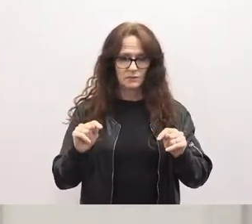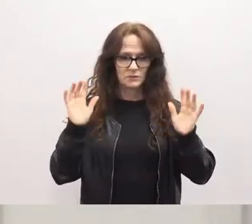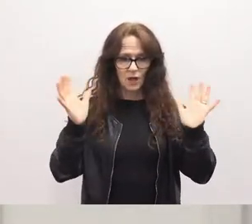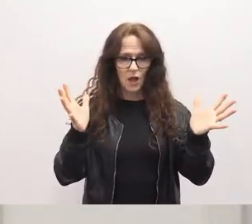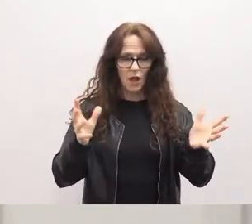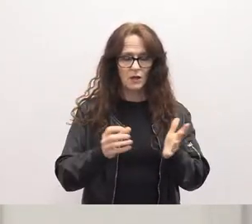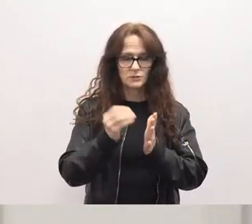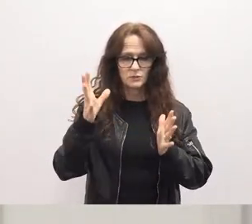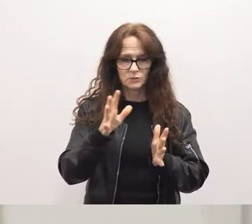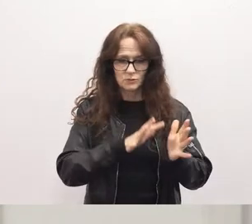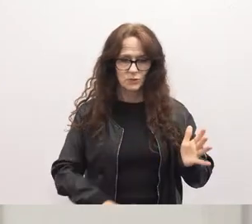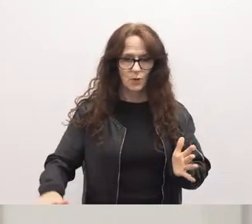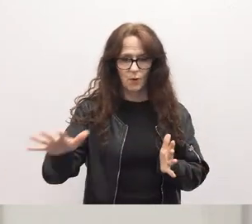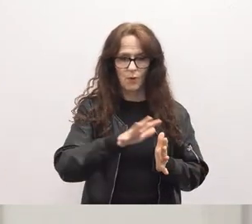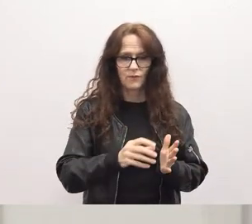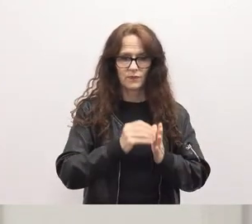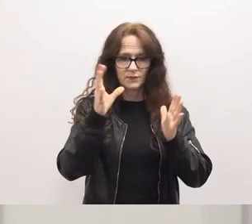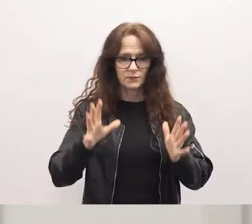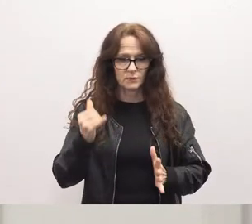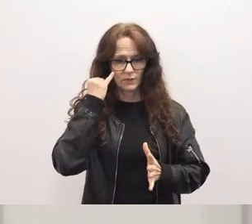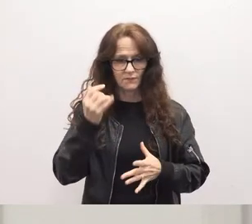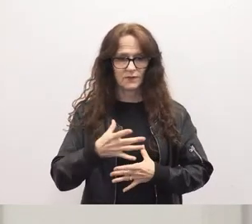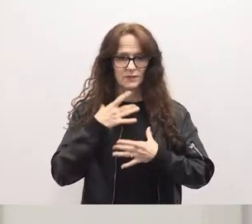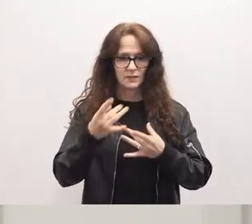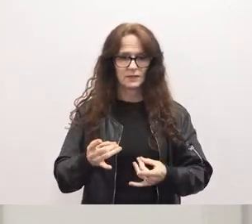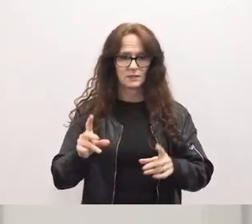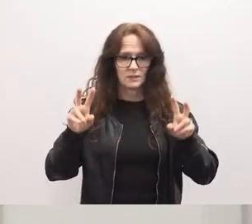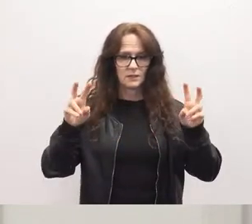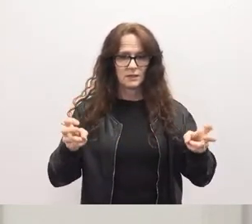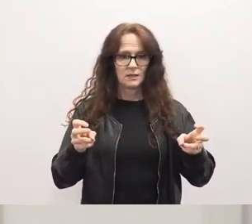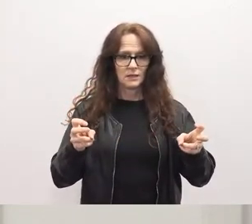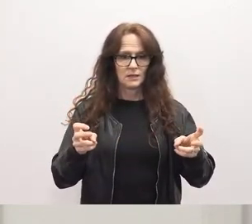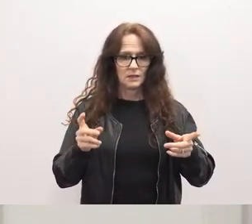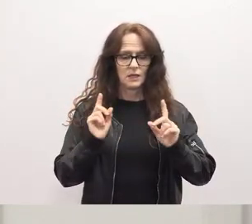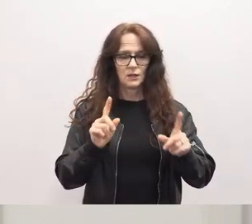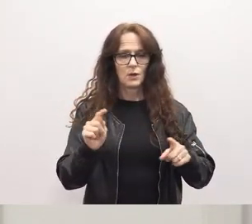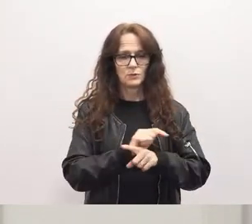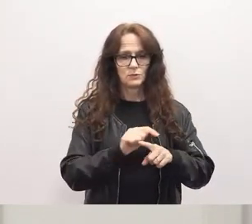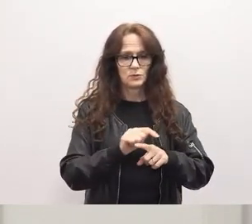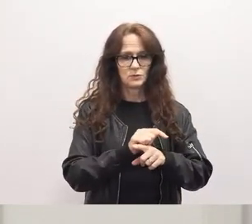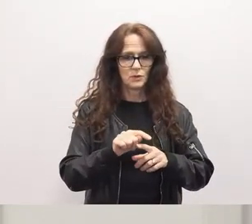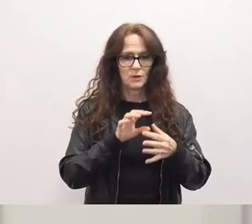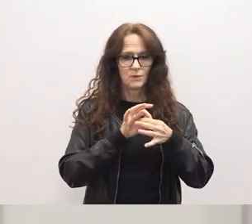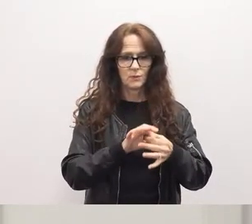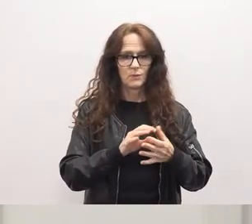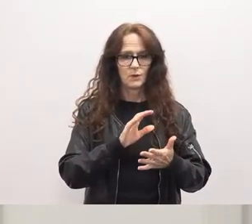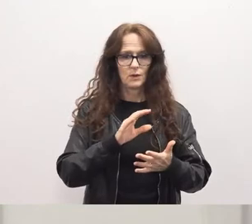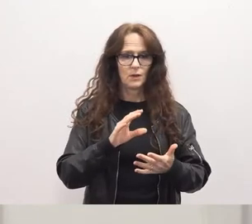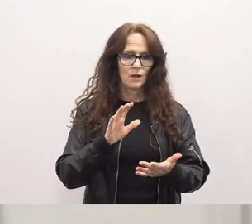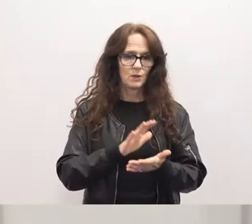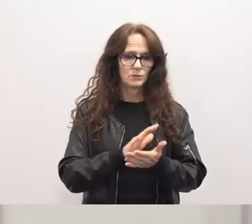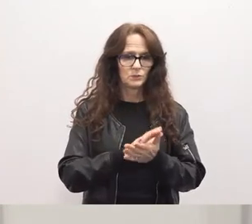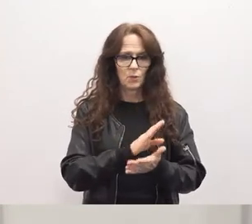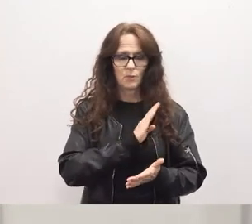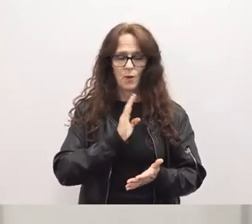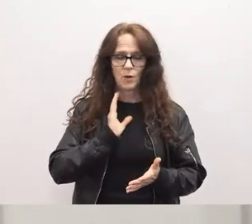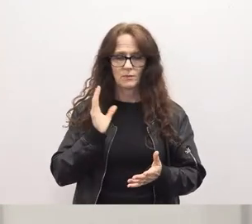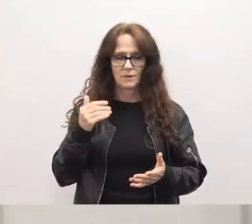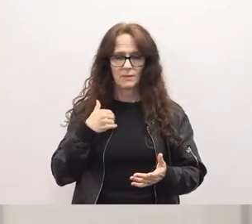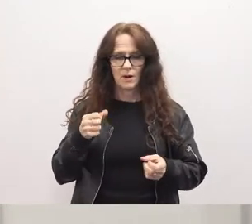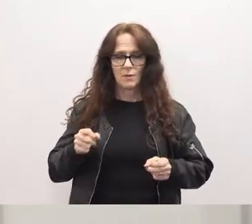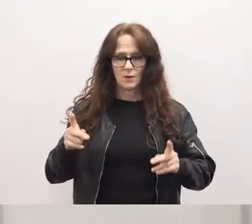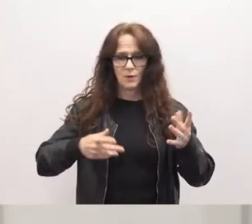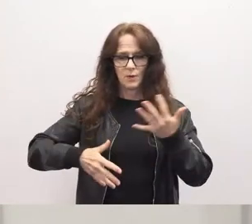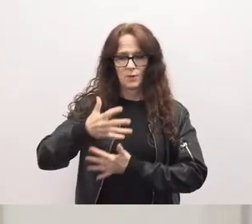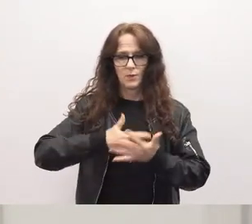students from across the district. If he's interested in a subject, if he goes to a training that's on being a school board member, he'll have an opportunity to